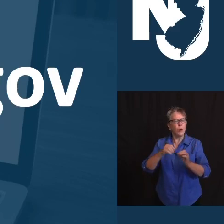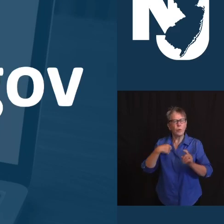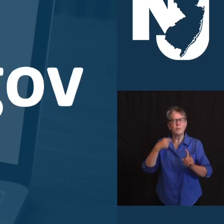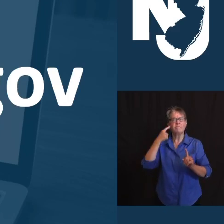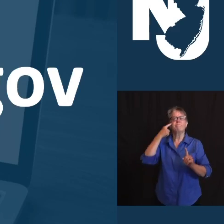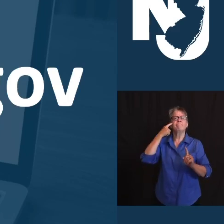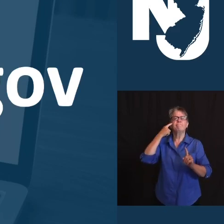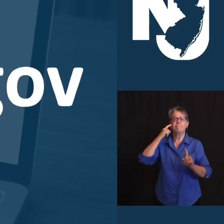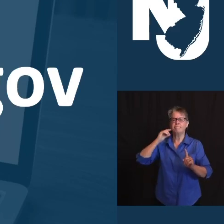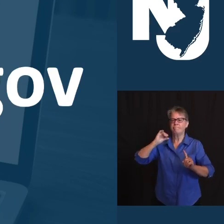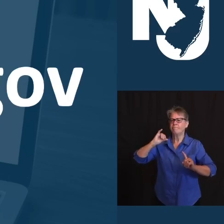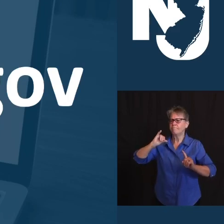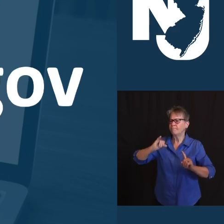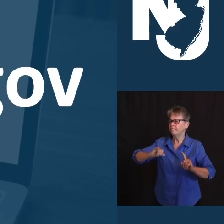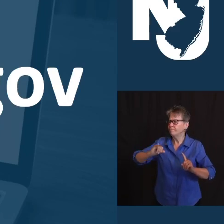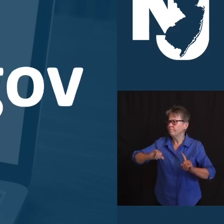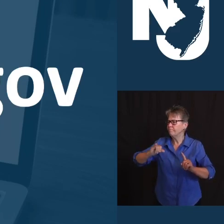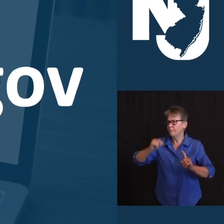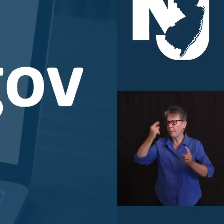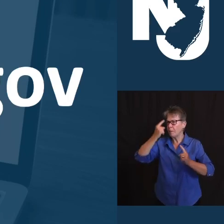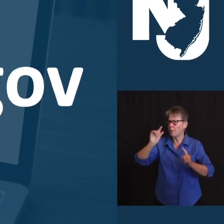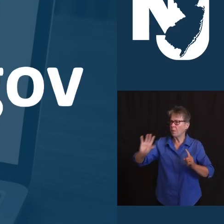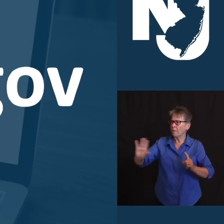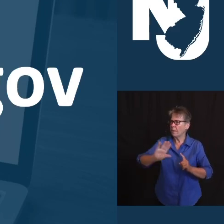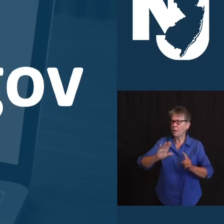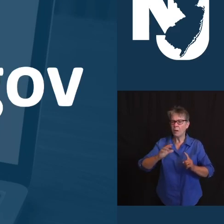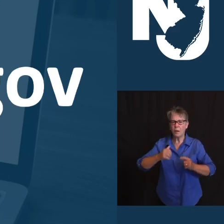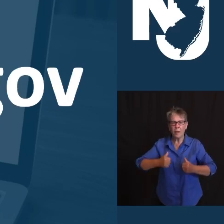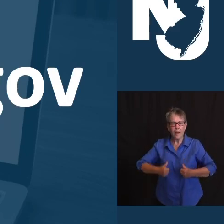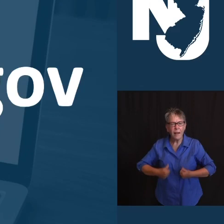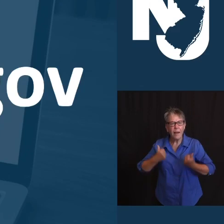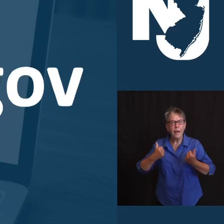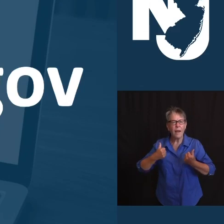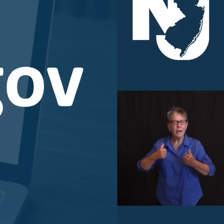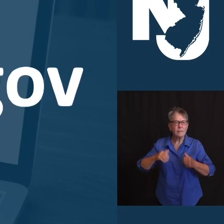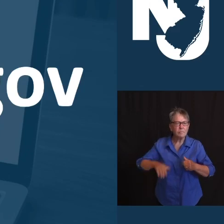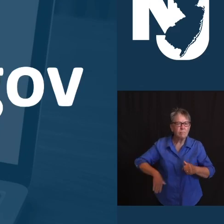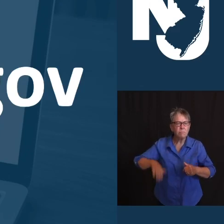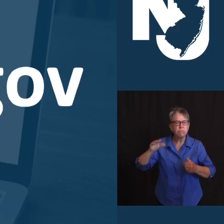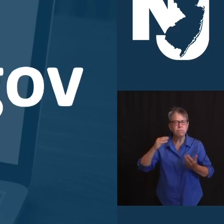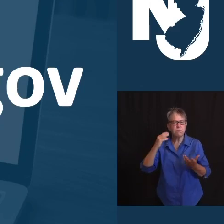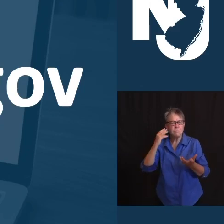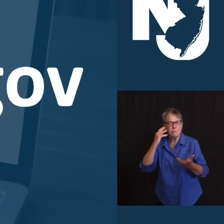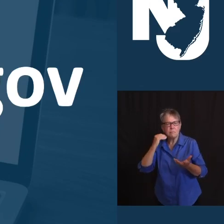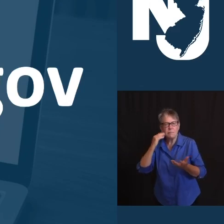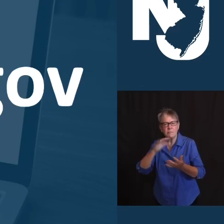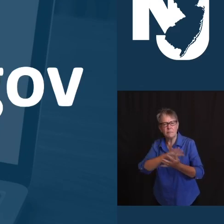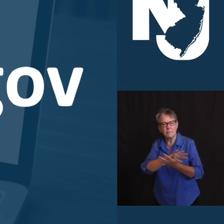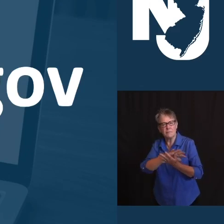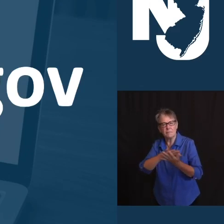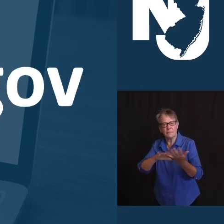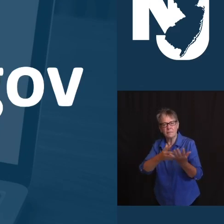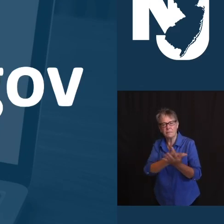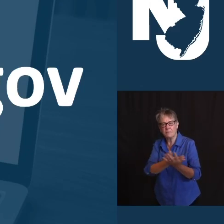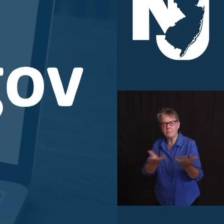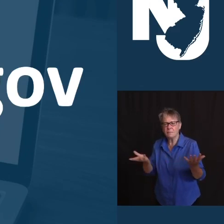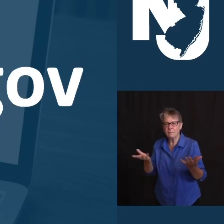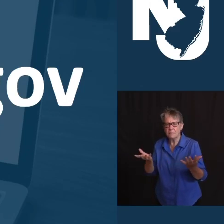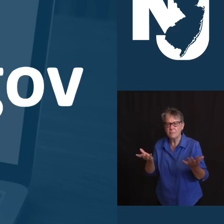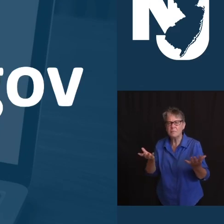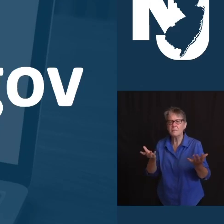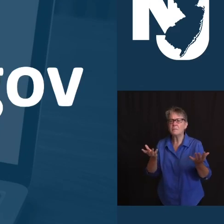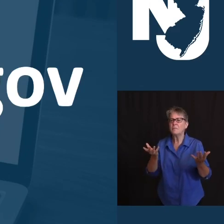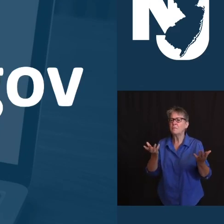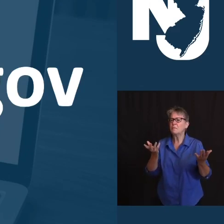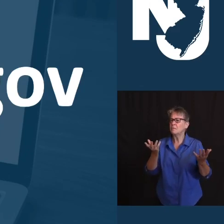souls as possible. We also do it because we do not want to lose any more lives. We know we will, sadly,